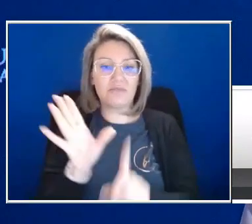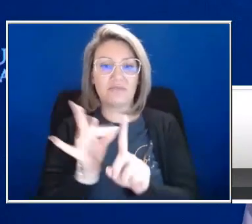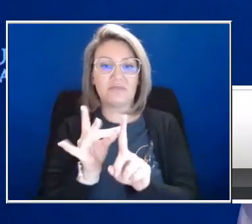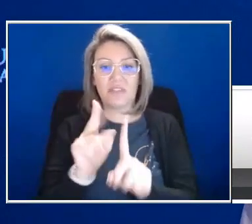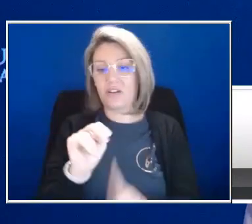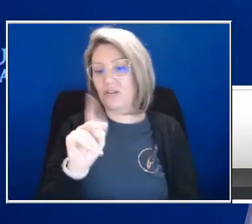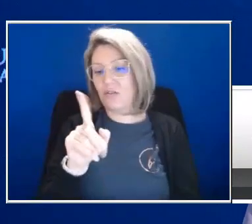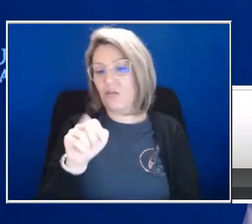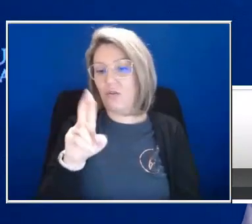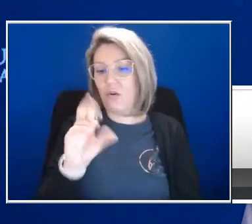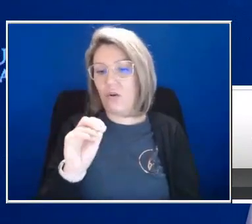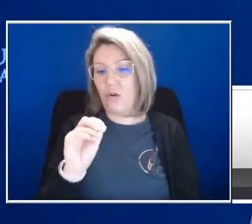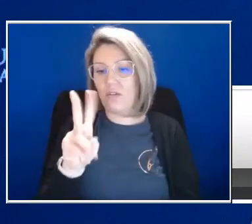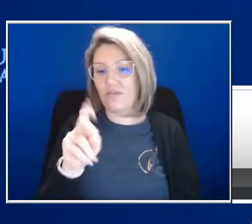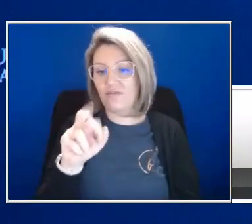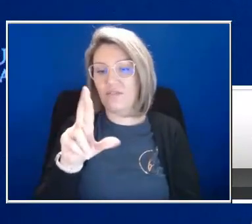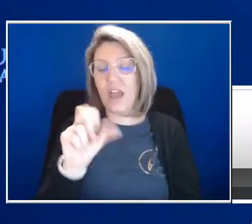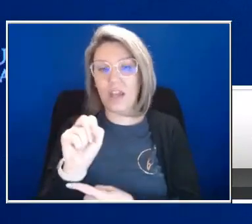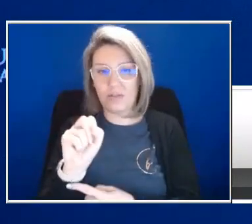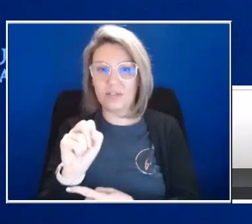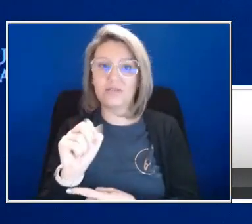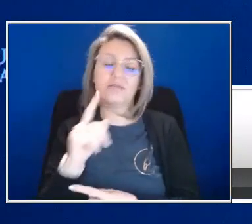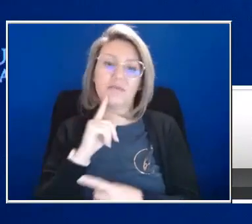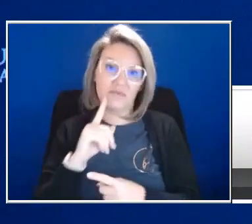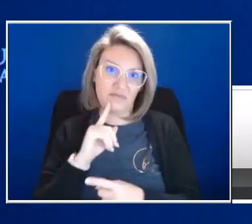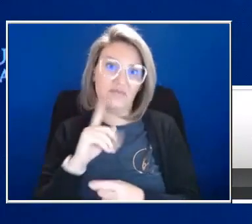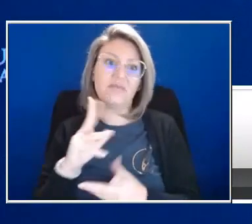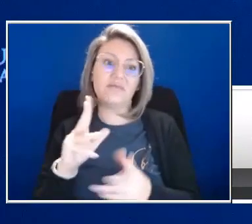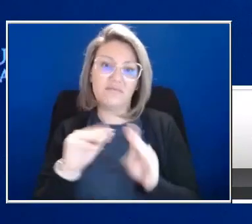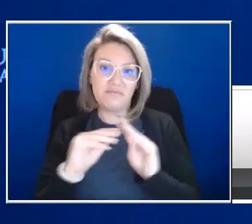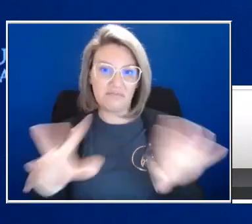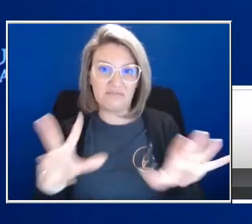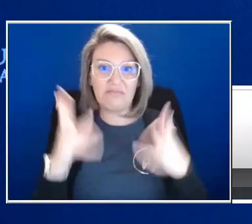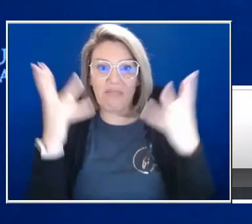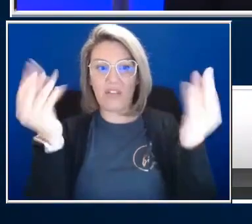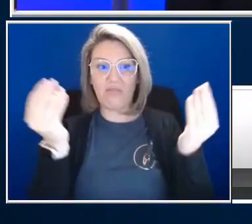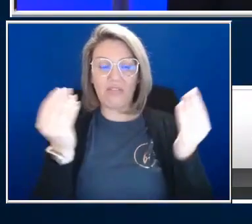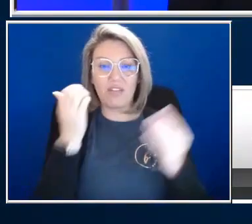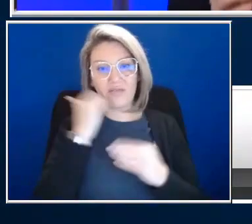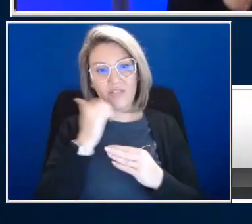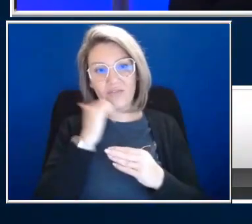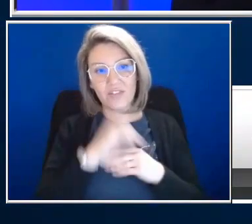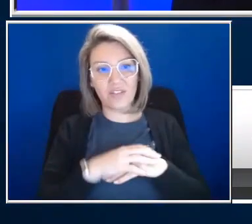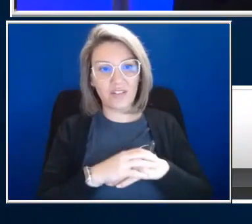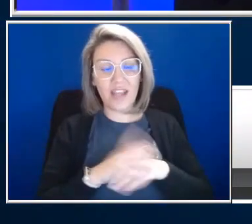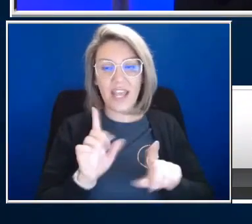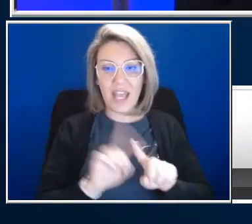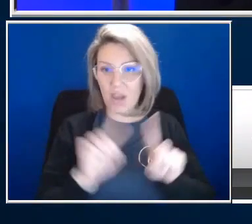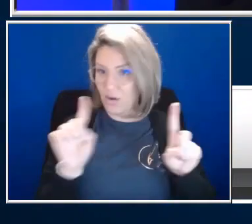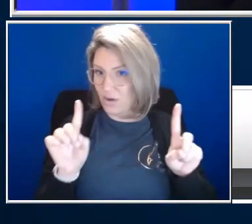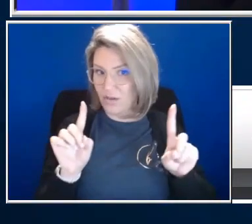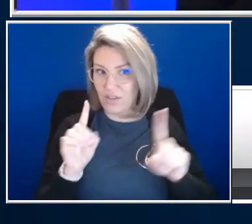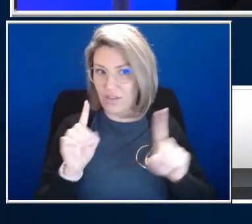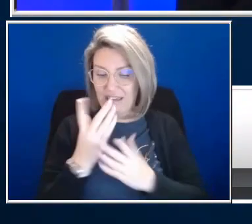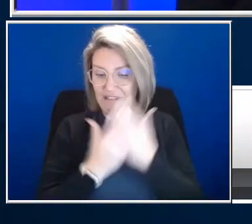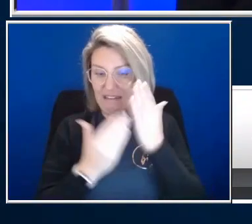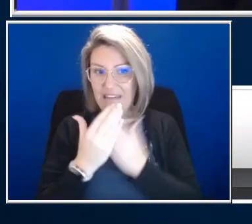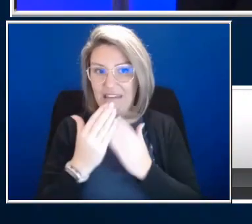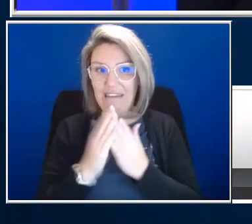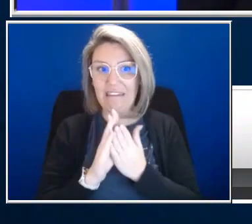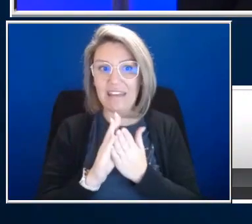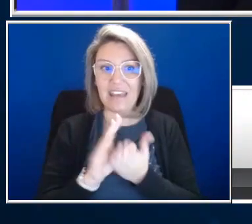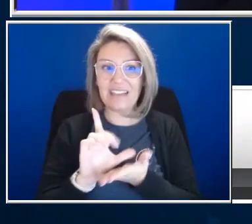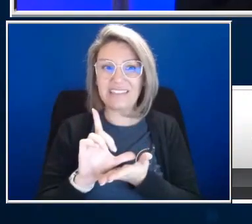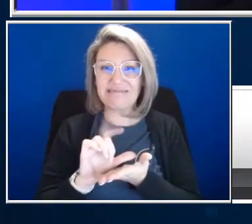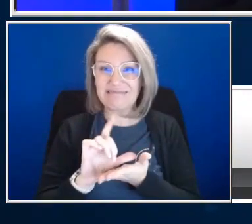it is quite prevalent most of the time in our everyday lives. However, is it true that hand sanitizer doesn't kill norovirus as